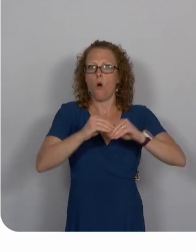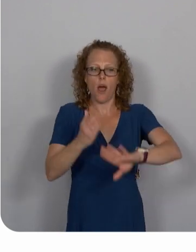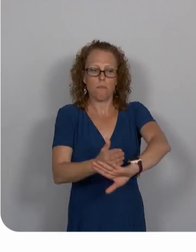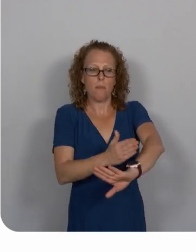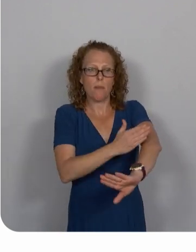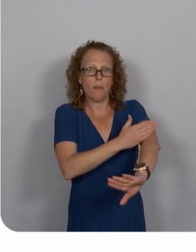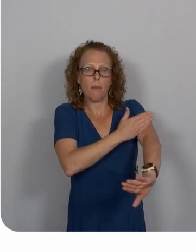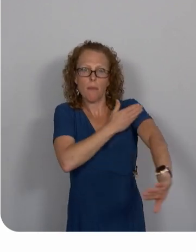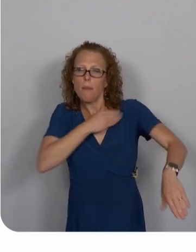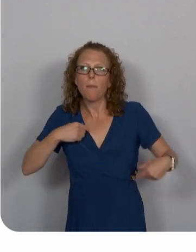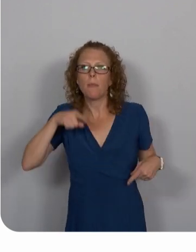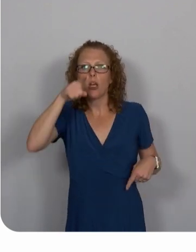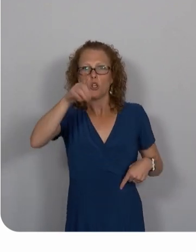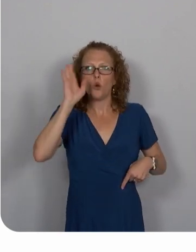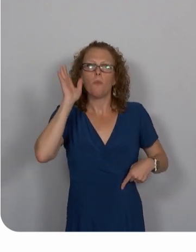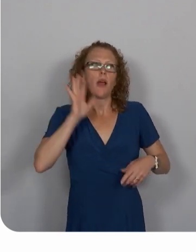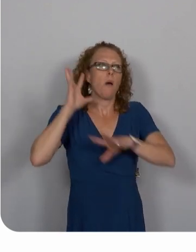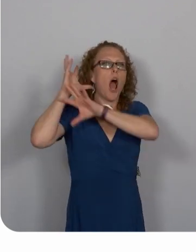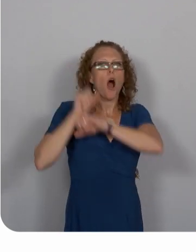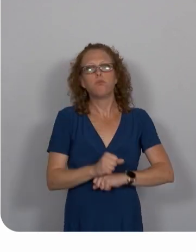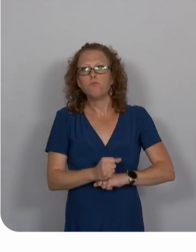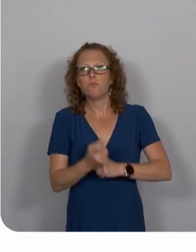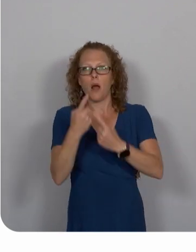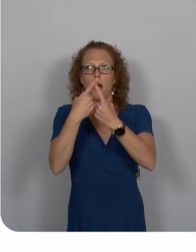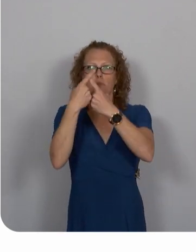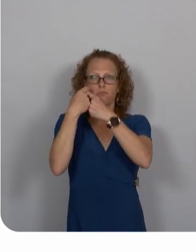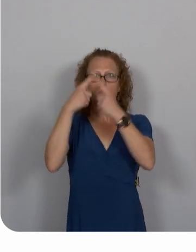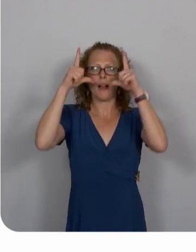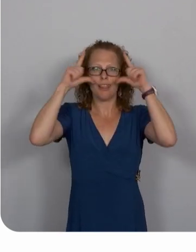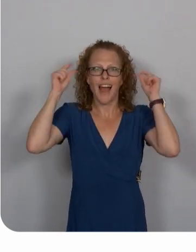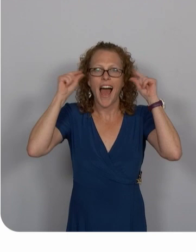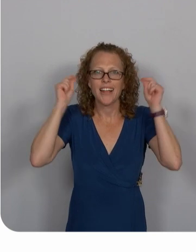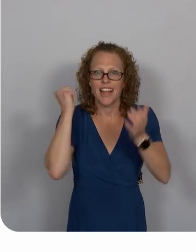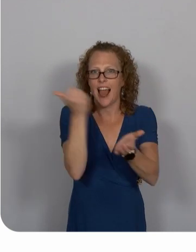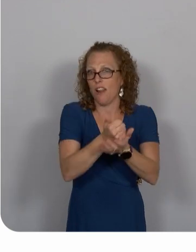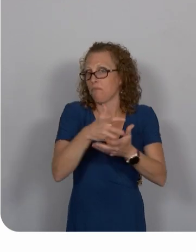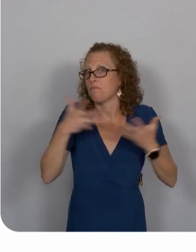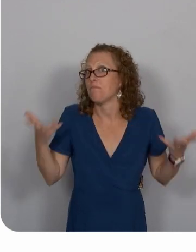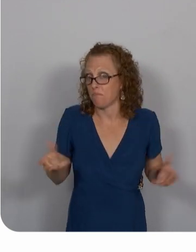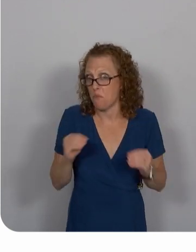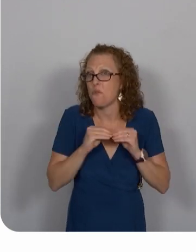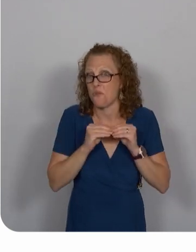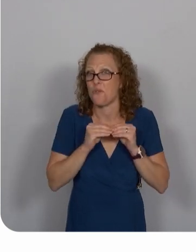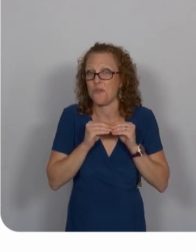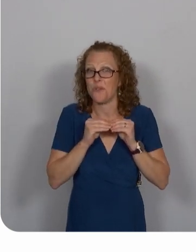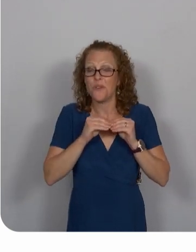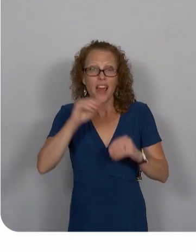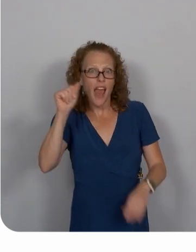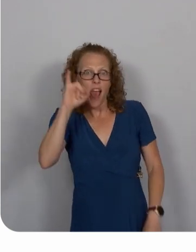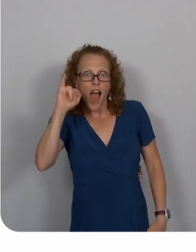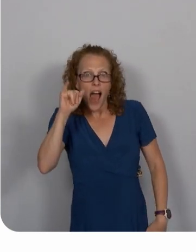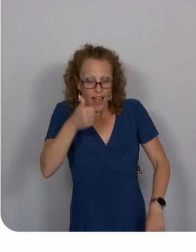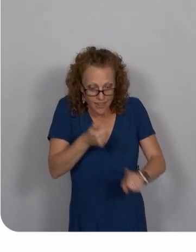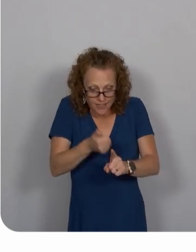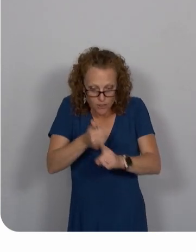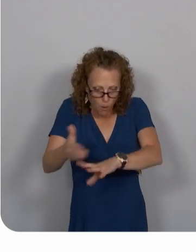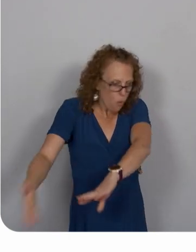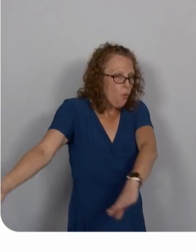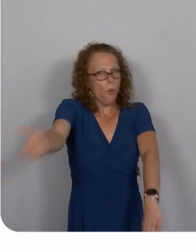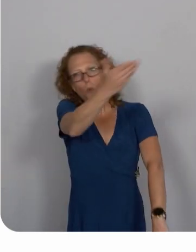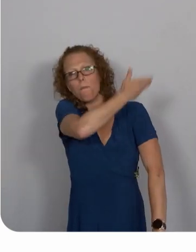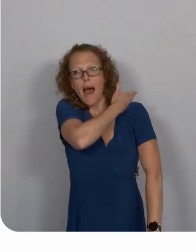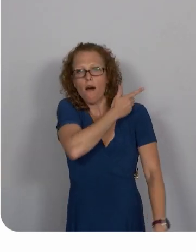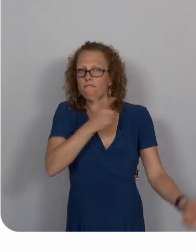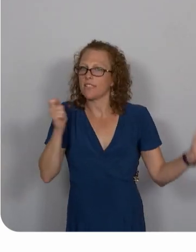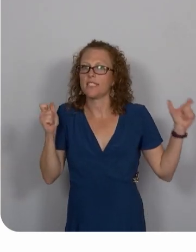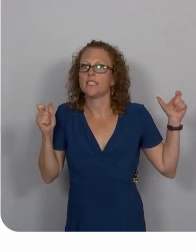and more useful. And we all know this. AI is getting better fast.